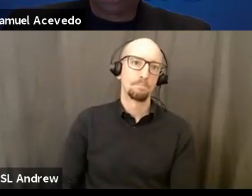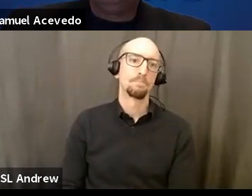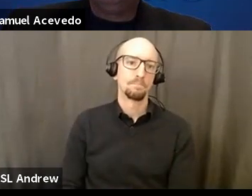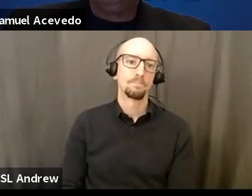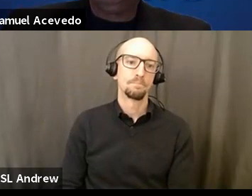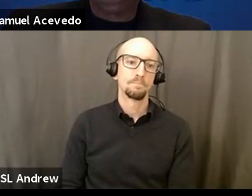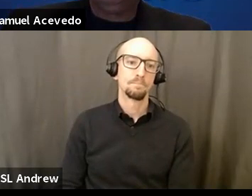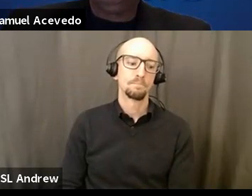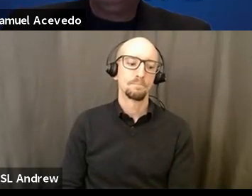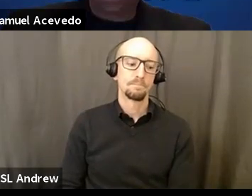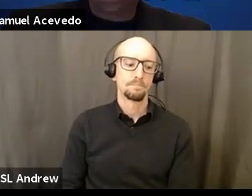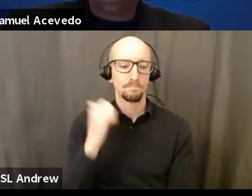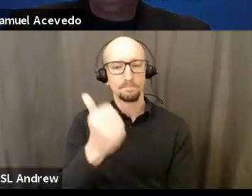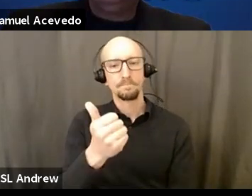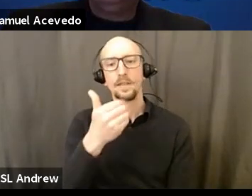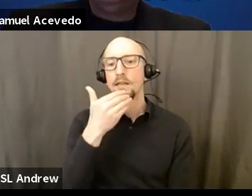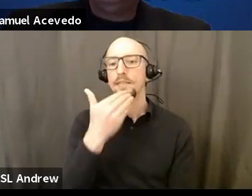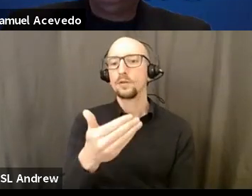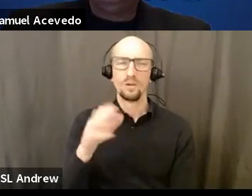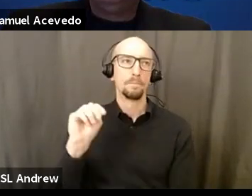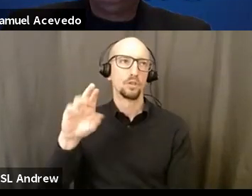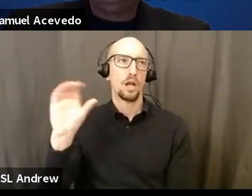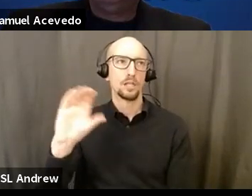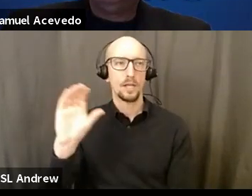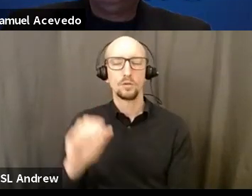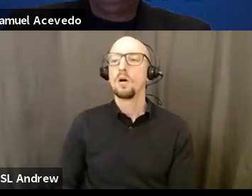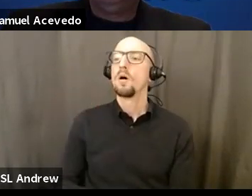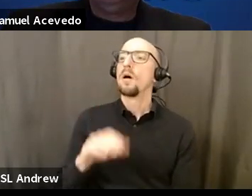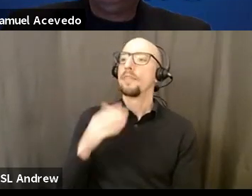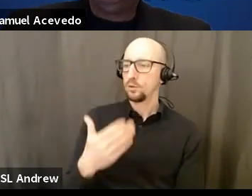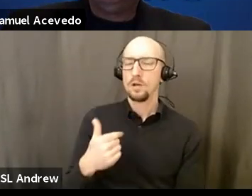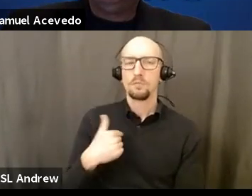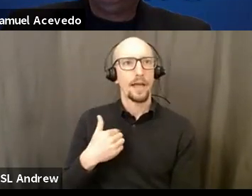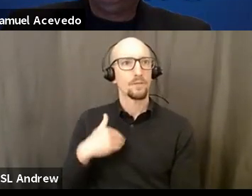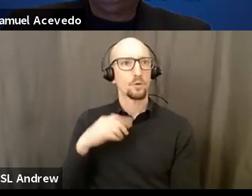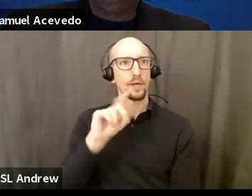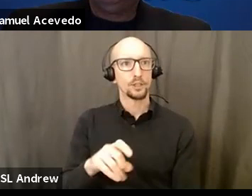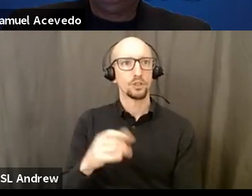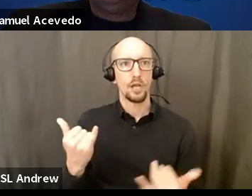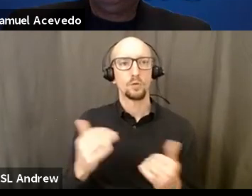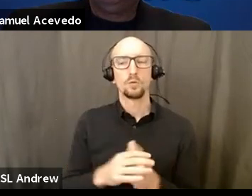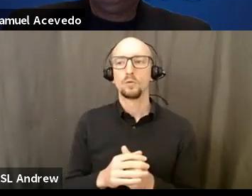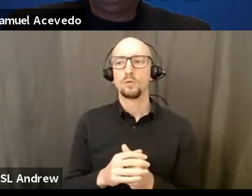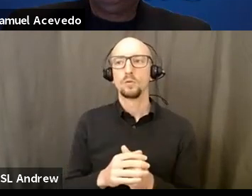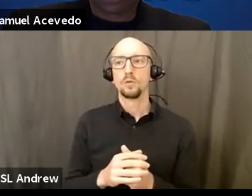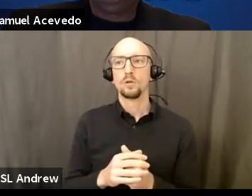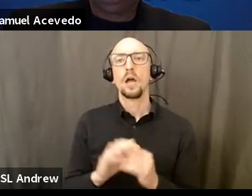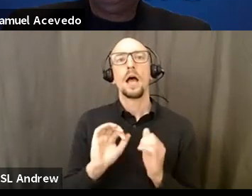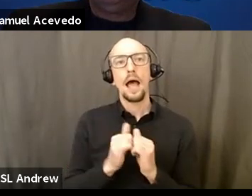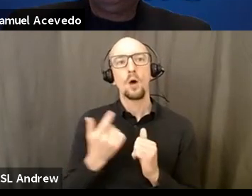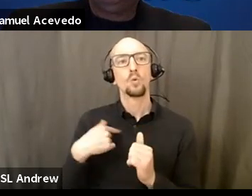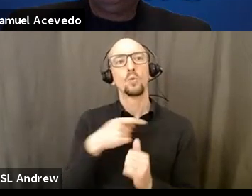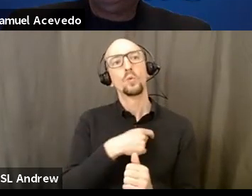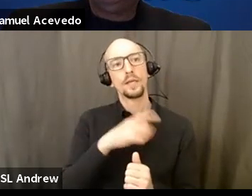Thank you. I have a question. How are we going to assess the readiness of the pool?